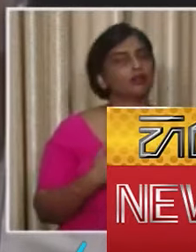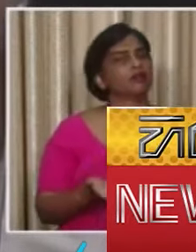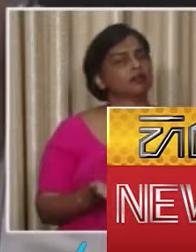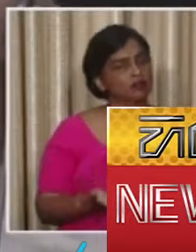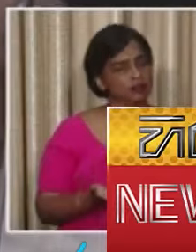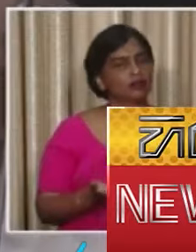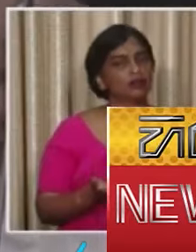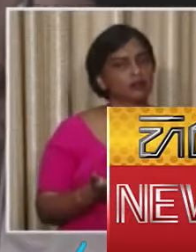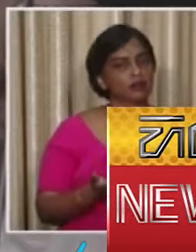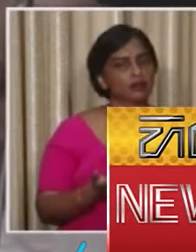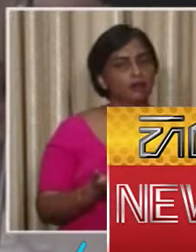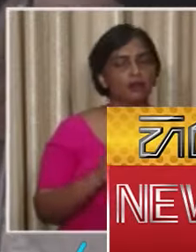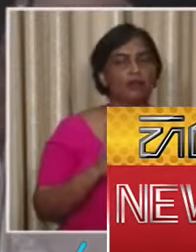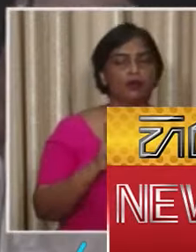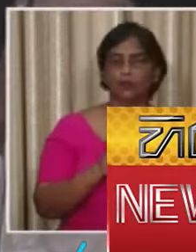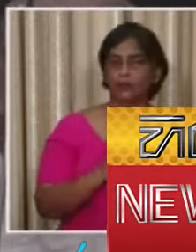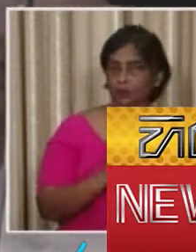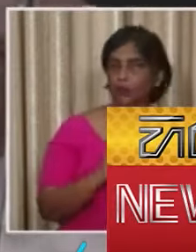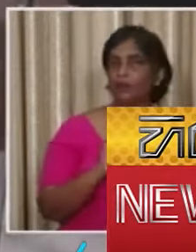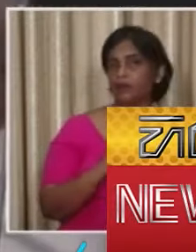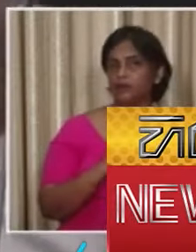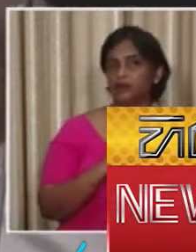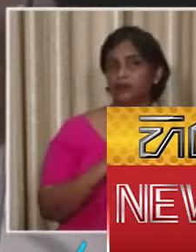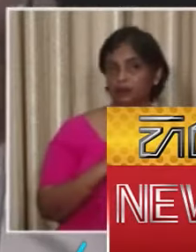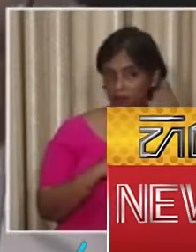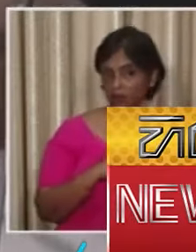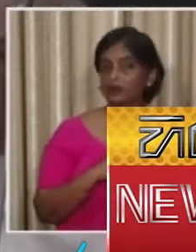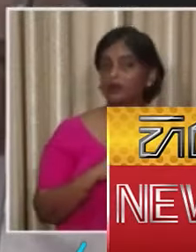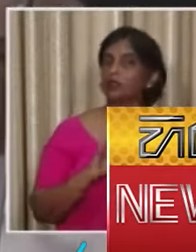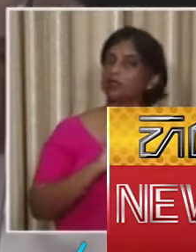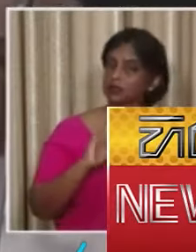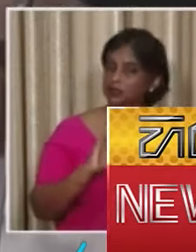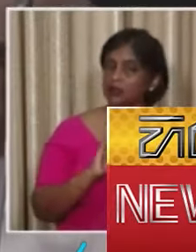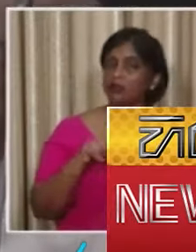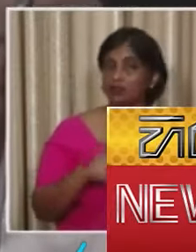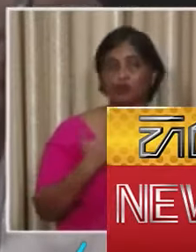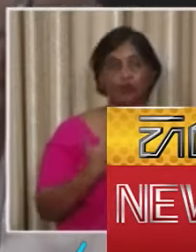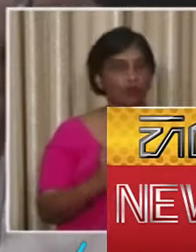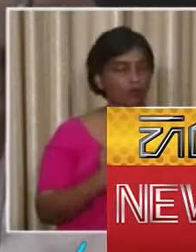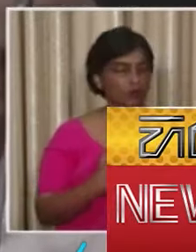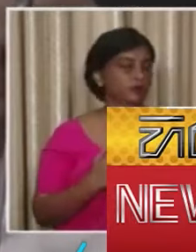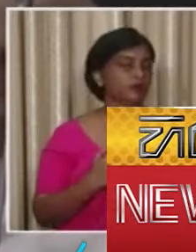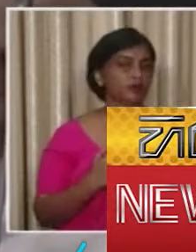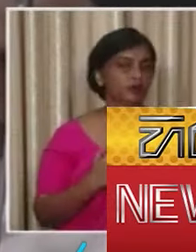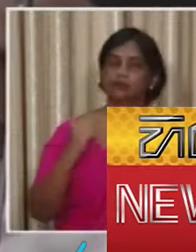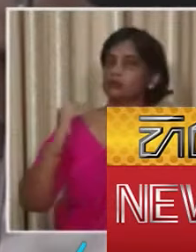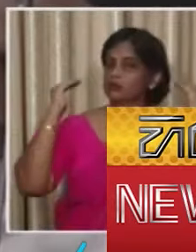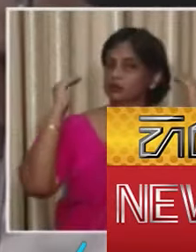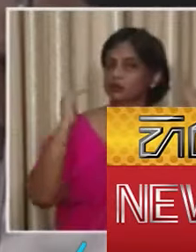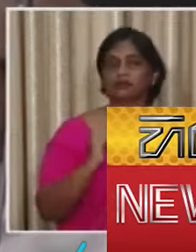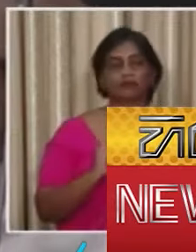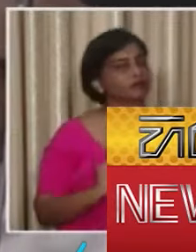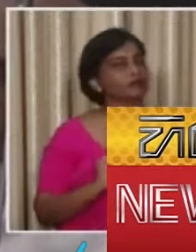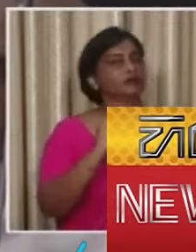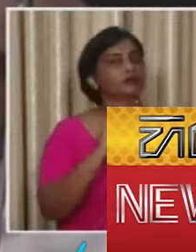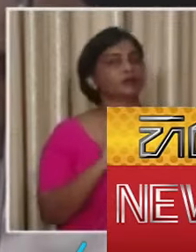debt restructuring will go 2 years. What Sri Lanka requires now is a high growth trajectory. A high